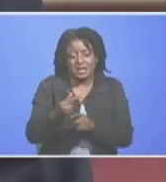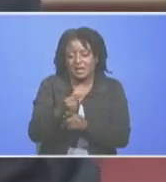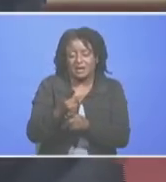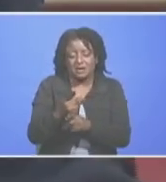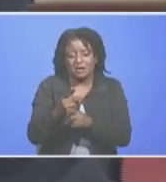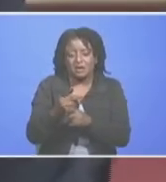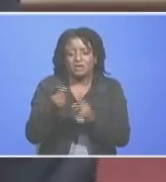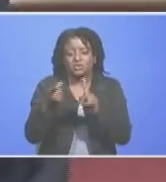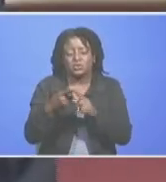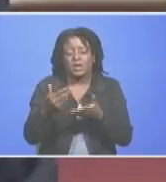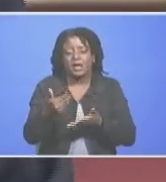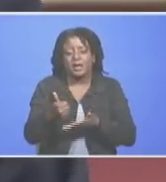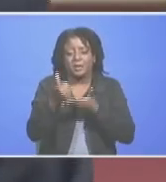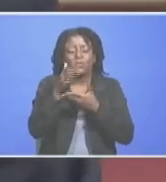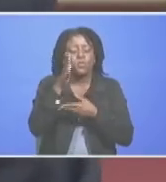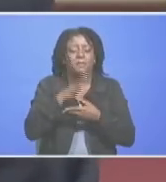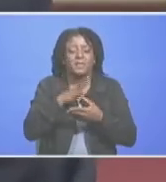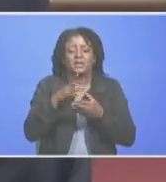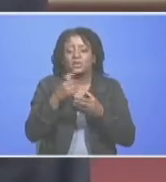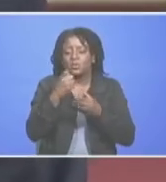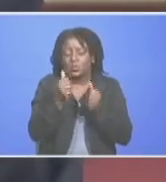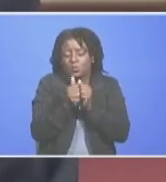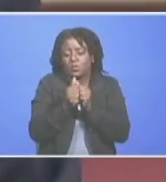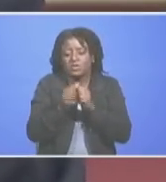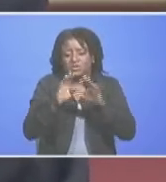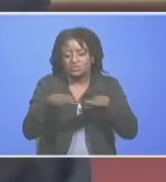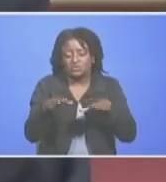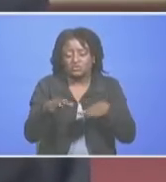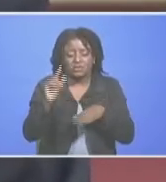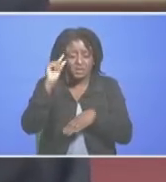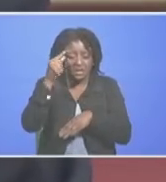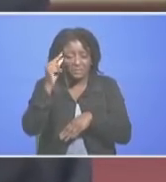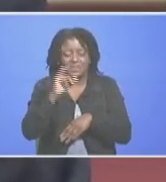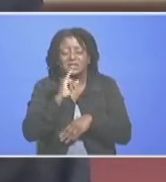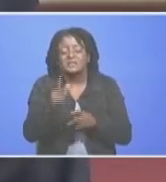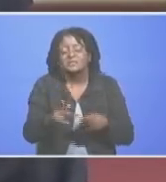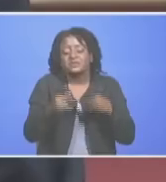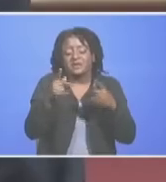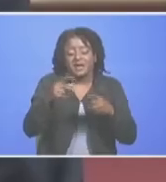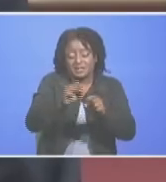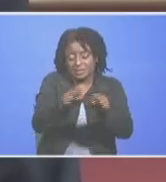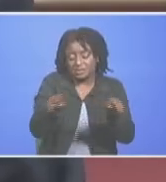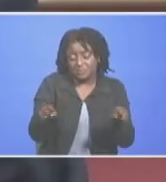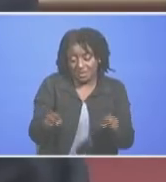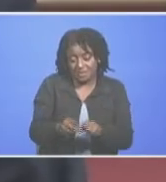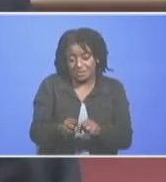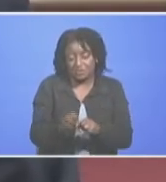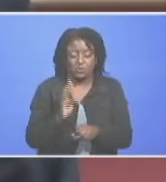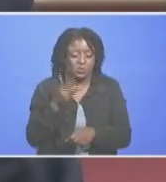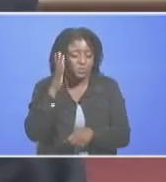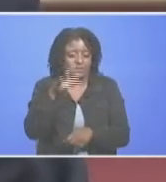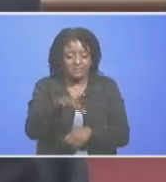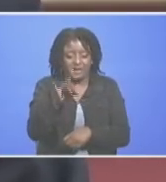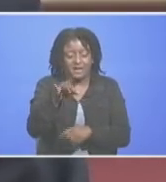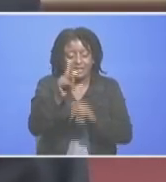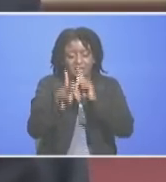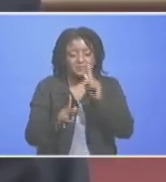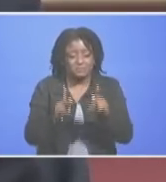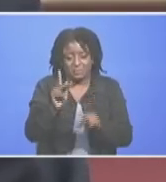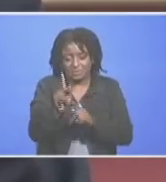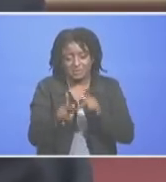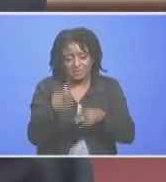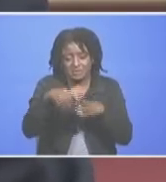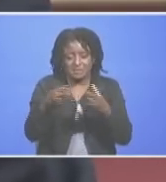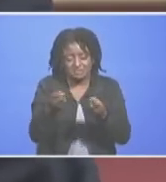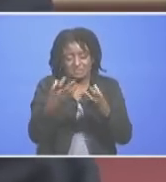is providing the space, and what we will be doing is finding the persons in